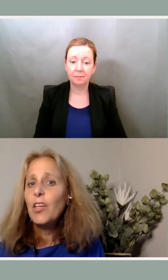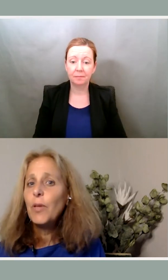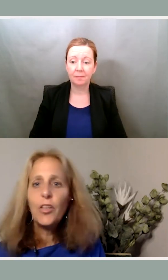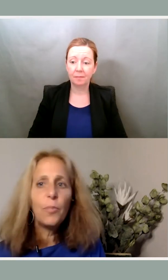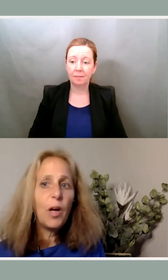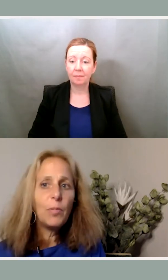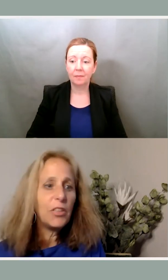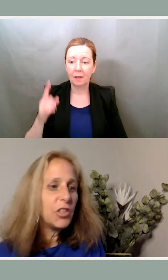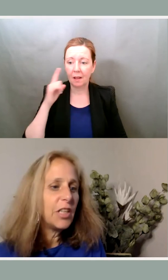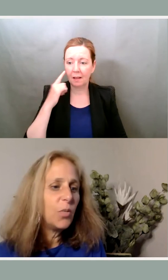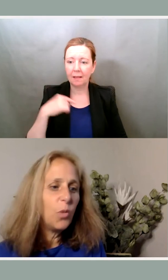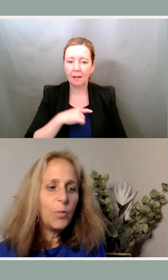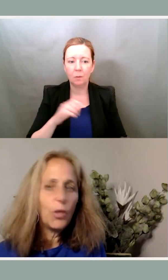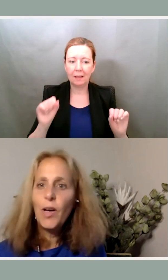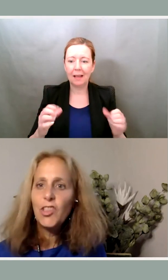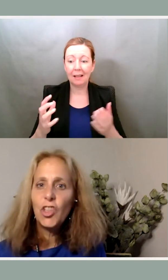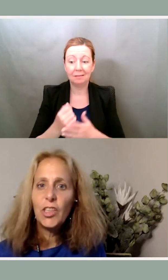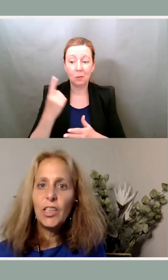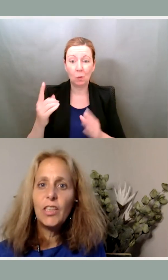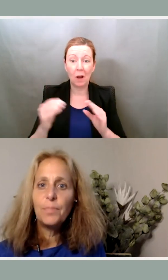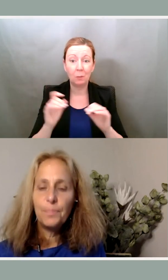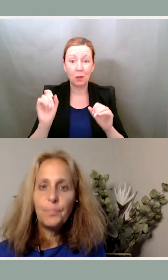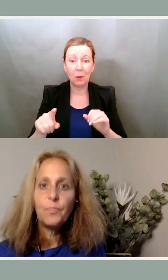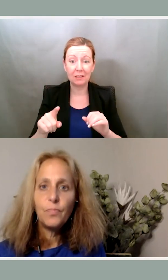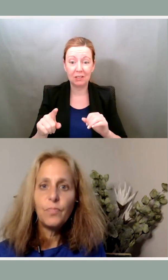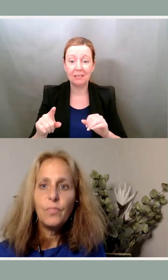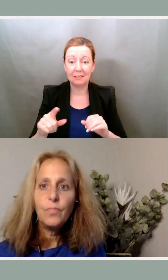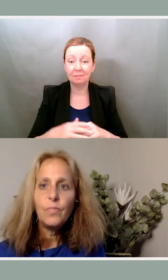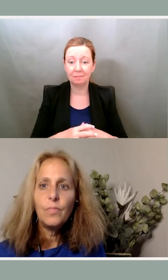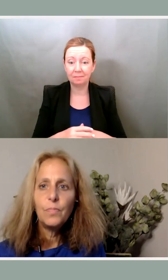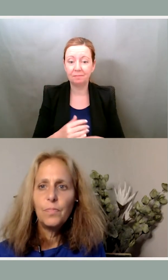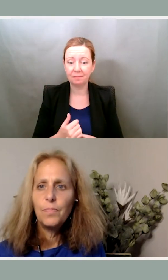Great. I think we can probably just take one more question, Lynn.